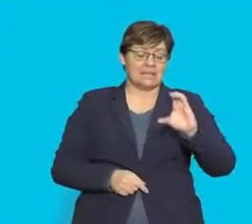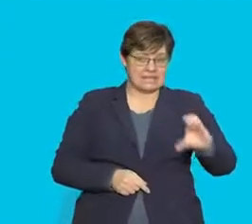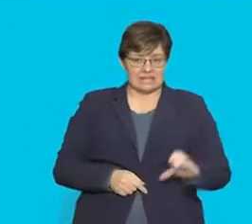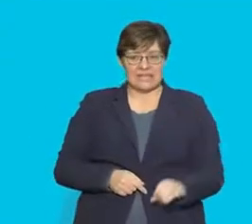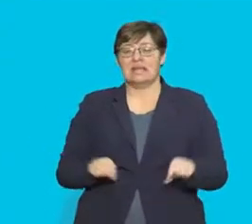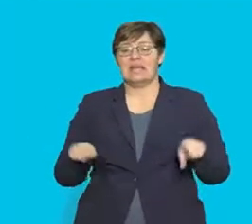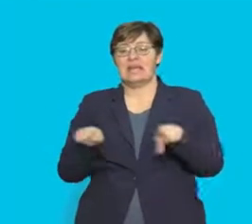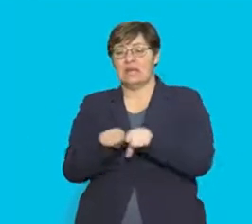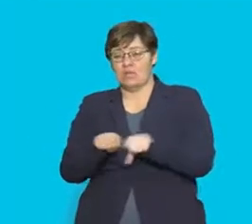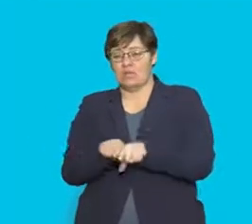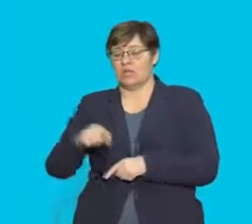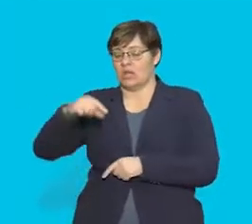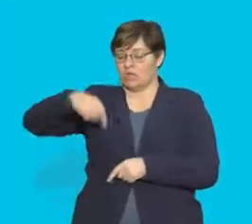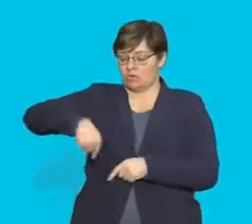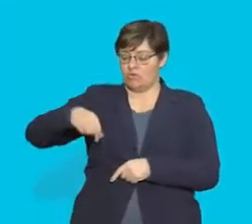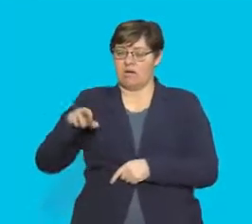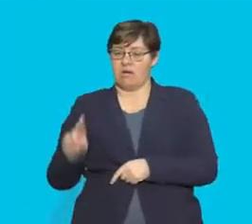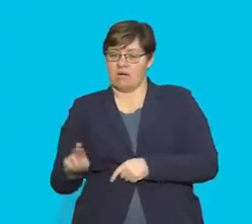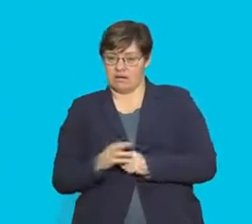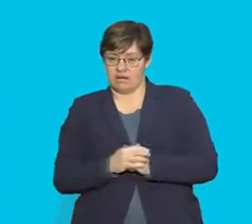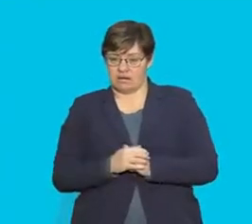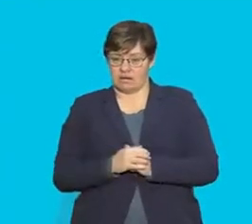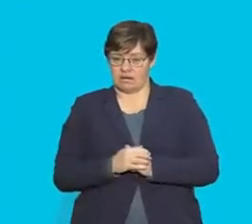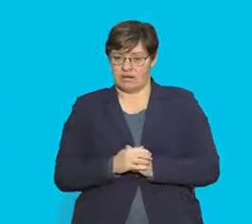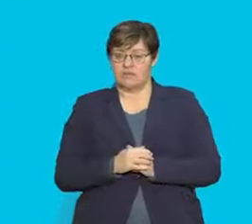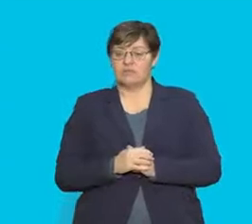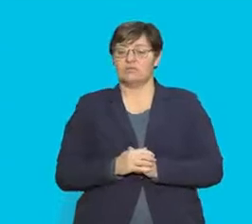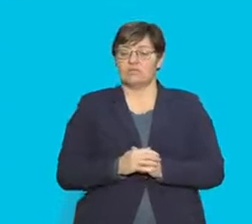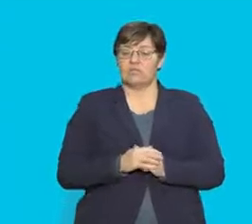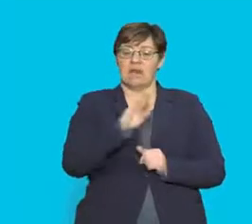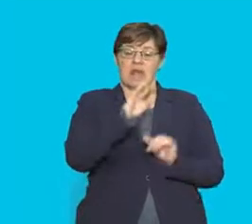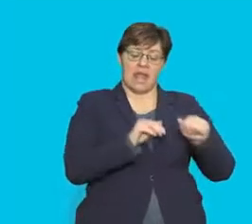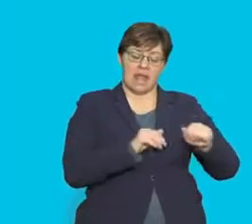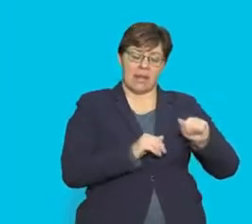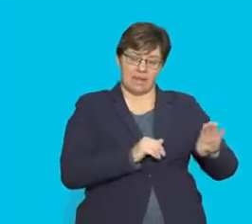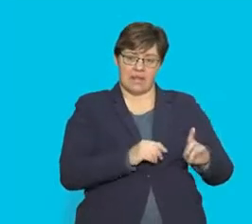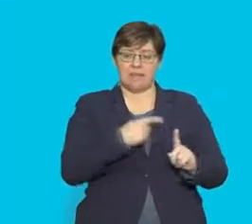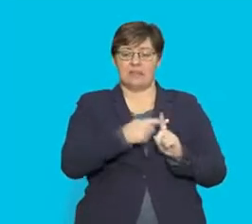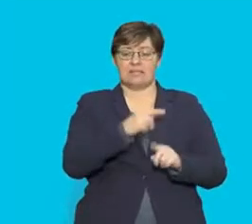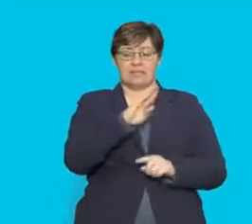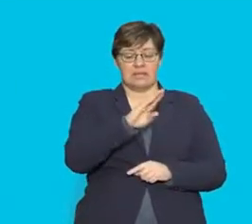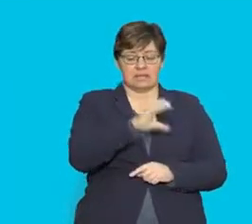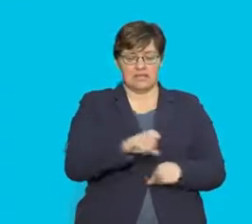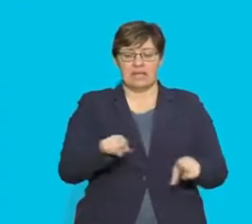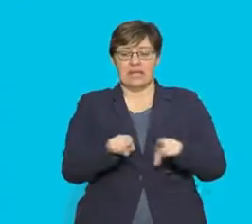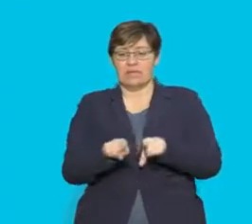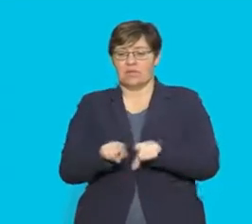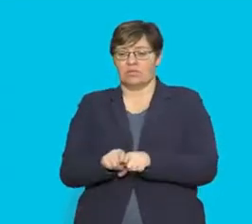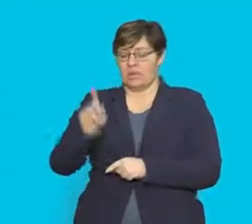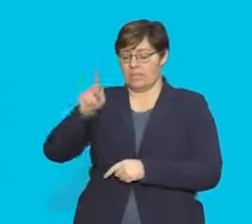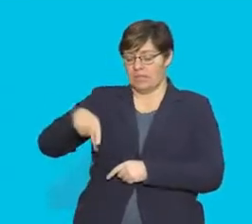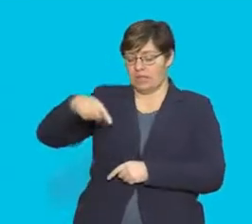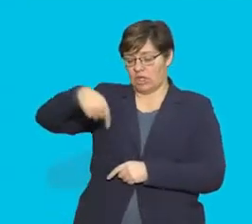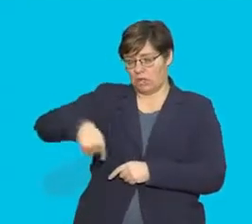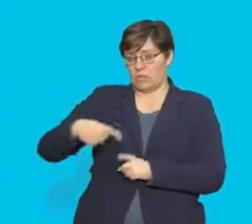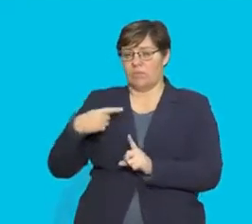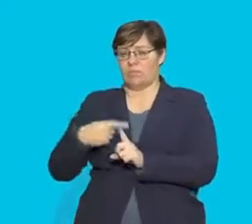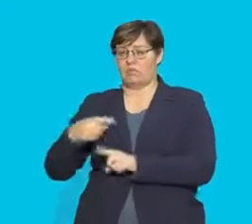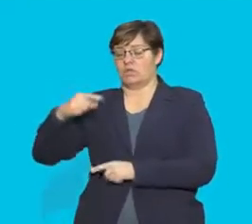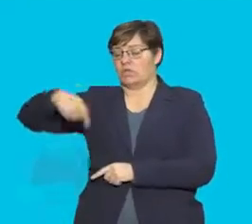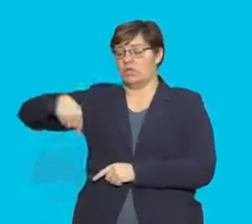is equals to Q, R. So this will be P, Q plus Q, R. Why? Because of the